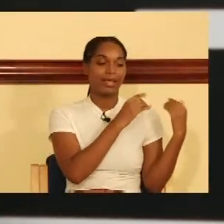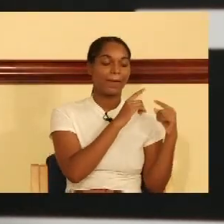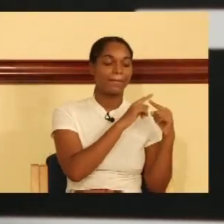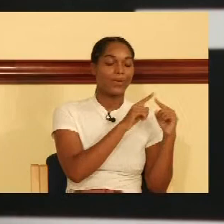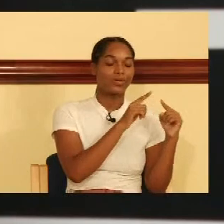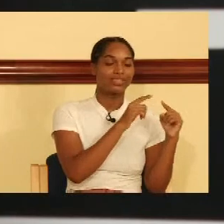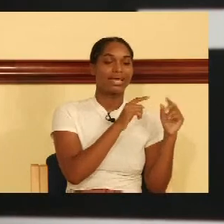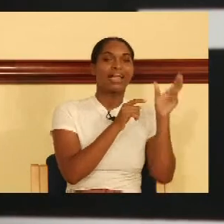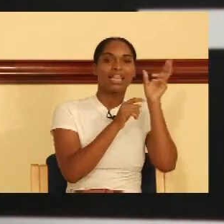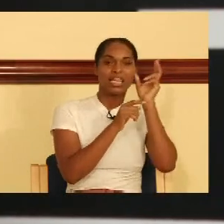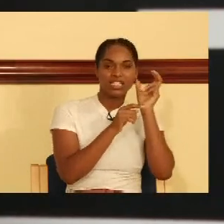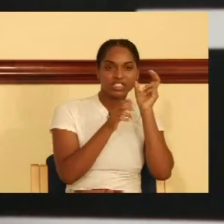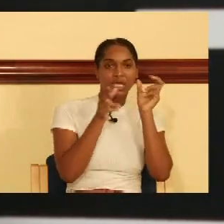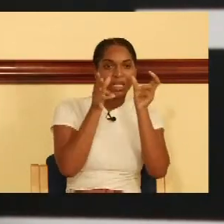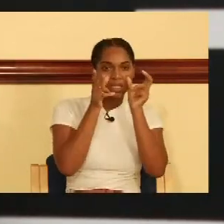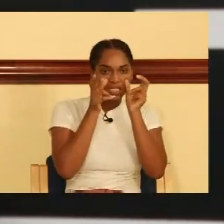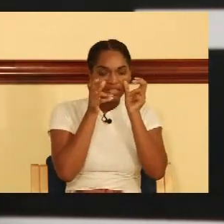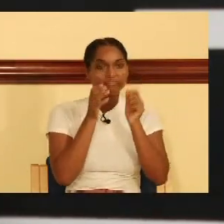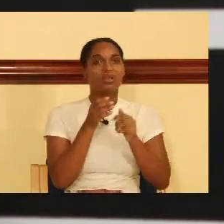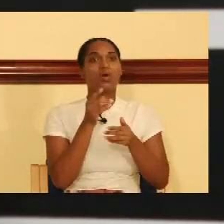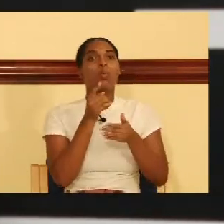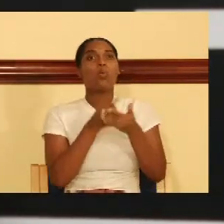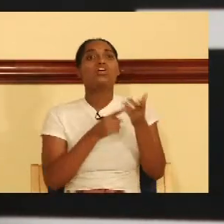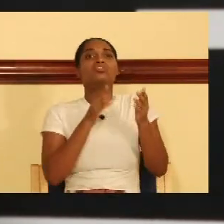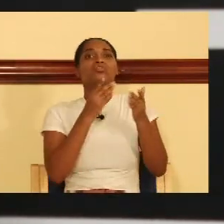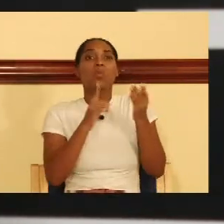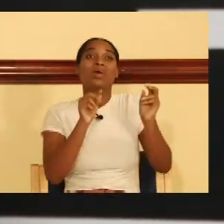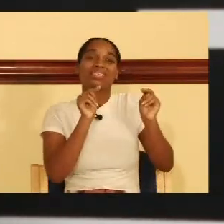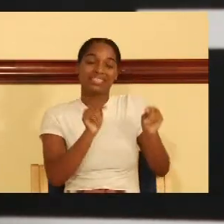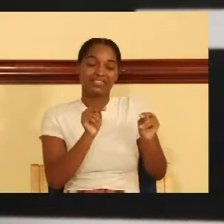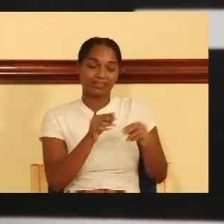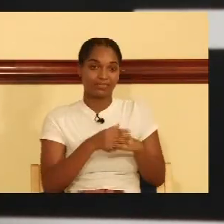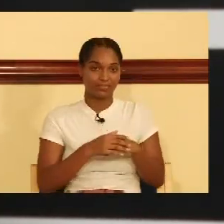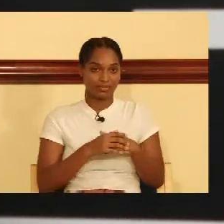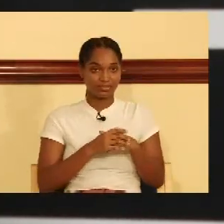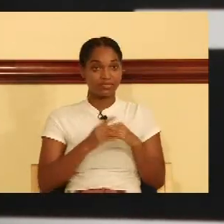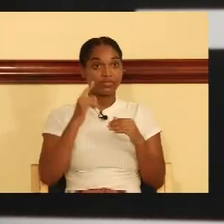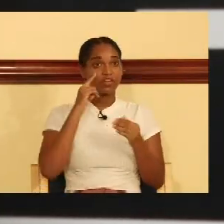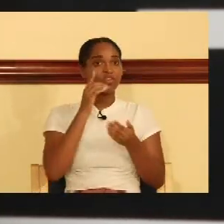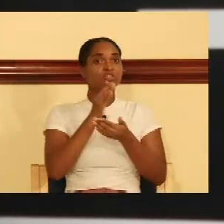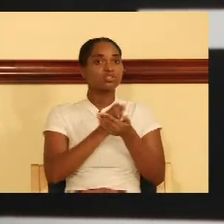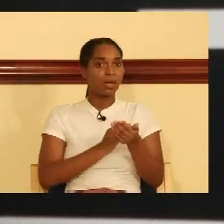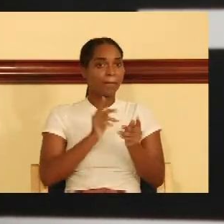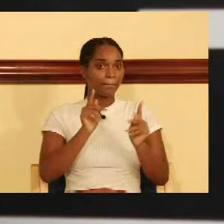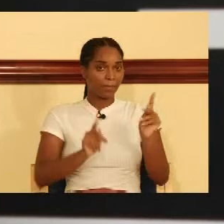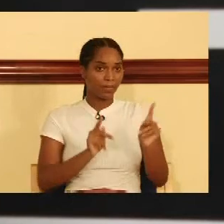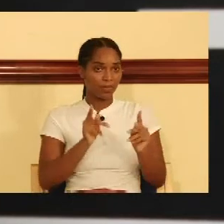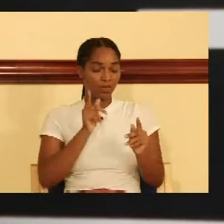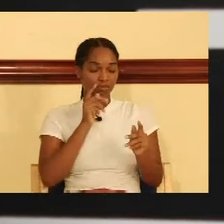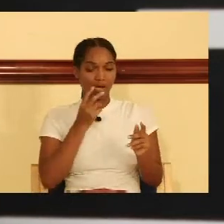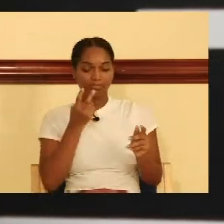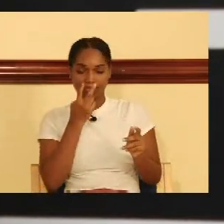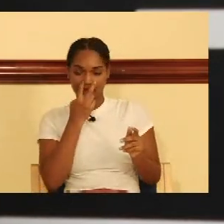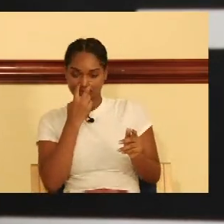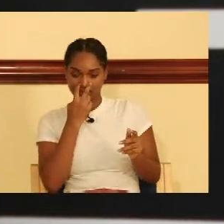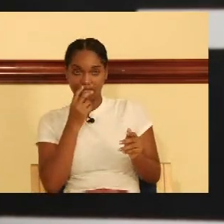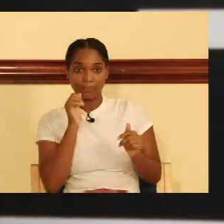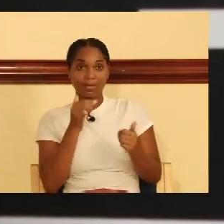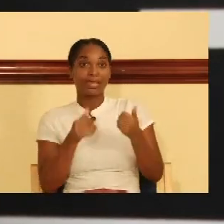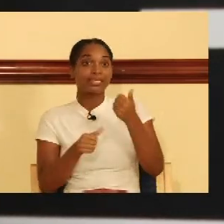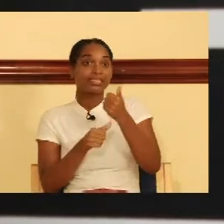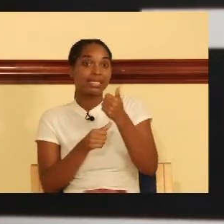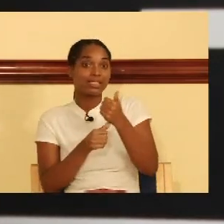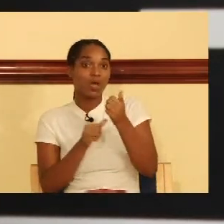listening ear, it might be what someone needs. For some persons who may be blind, it could be assistance